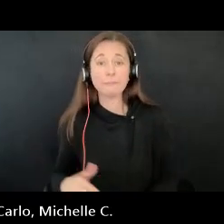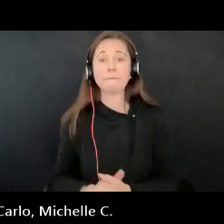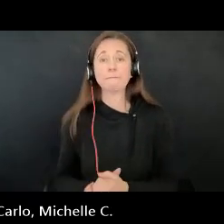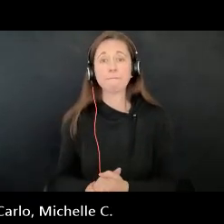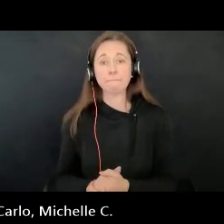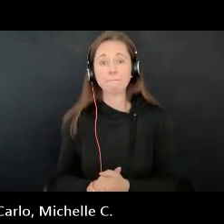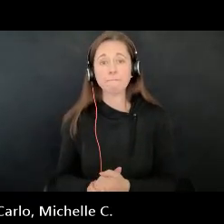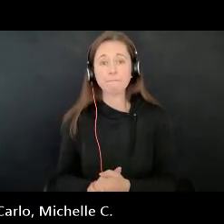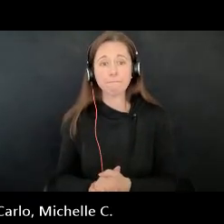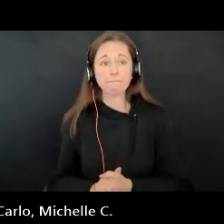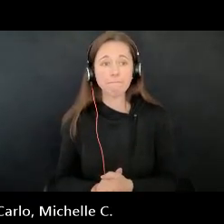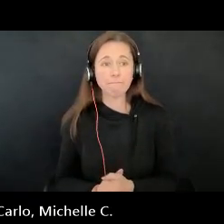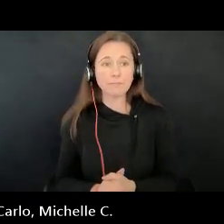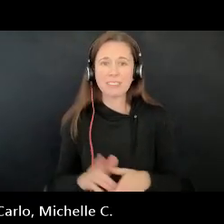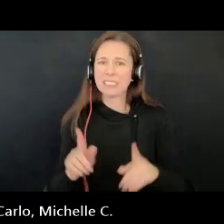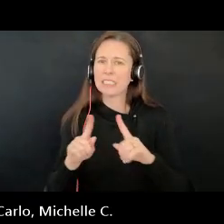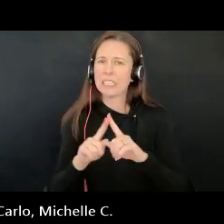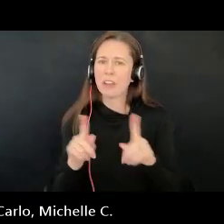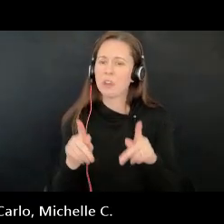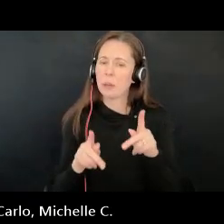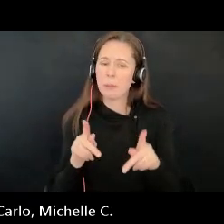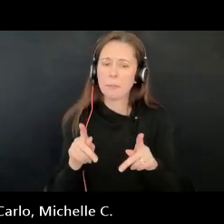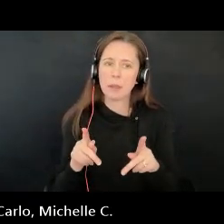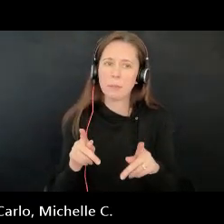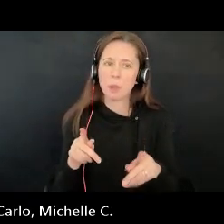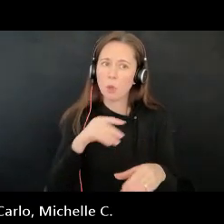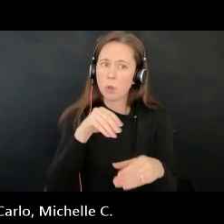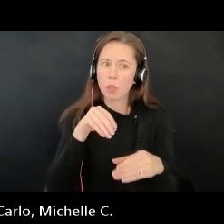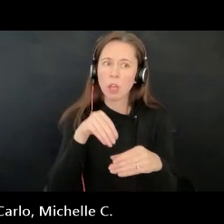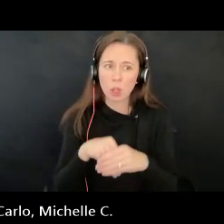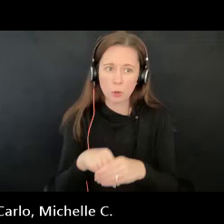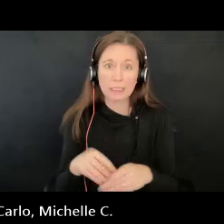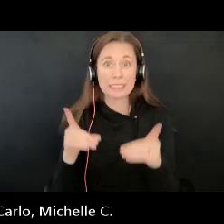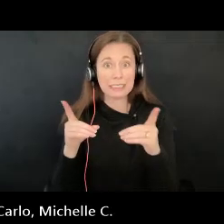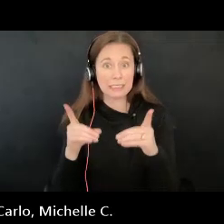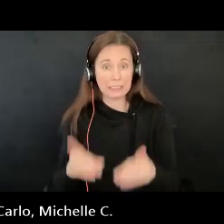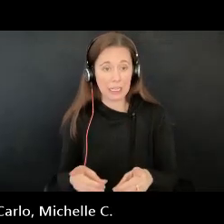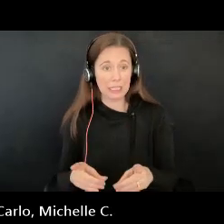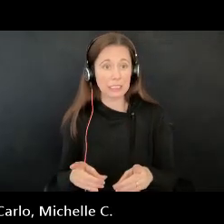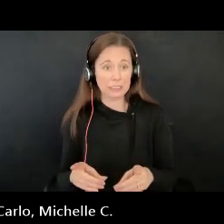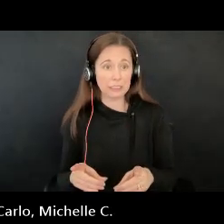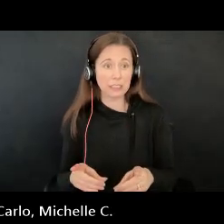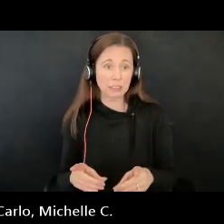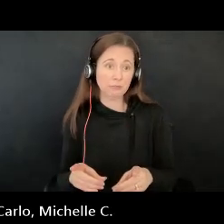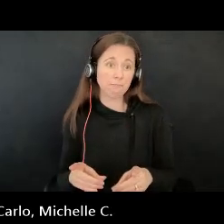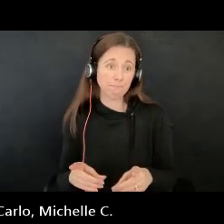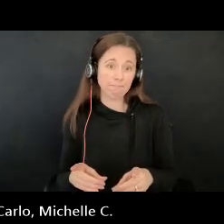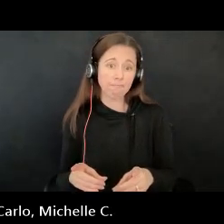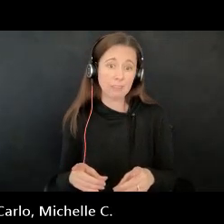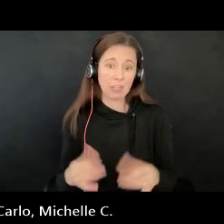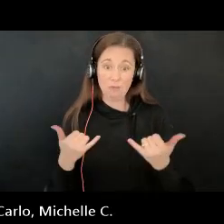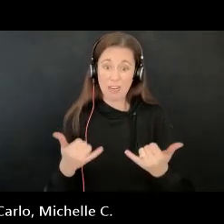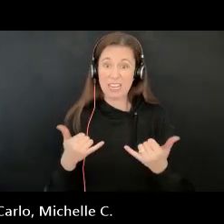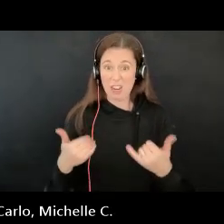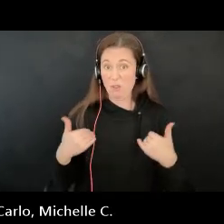as including some of the descendants in the decision-making process of dispersing some of the things that we found.